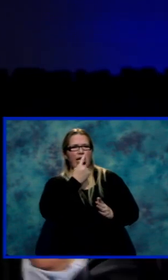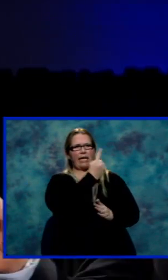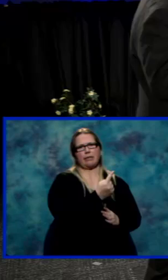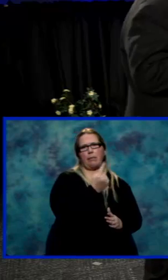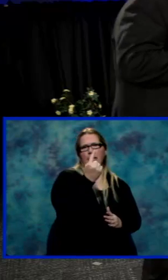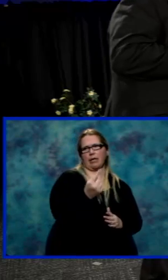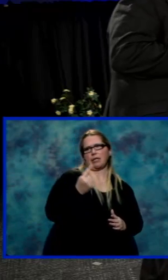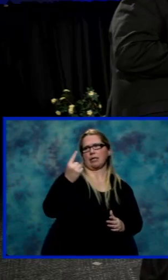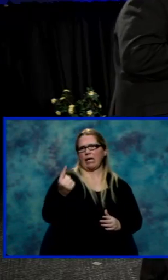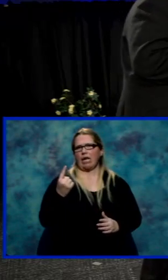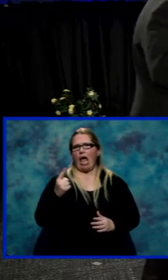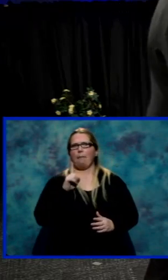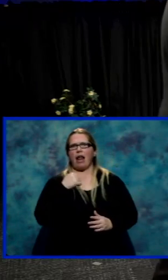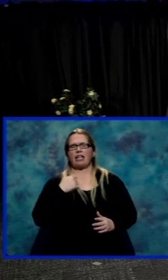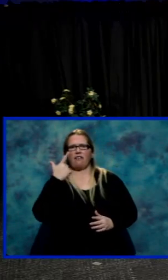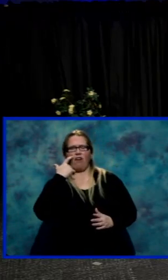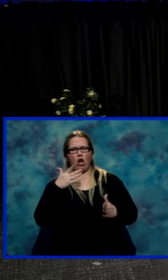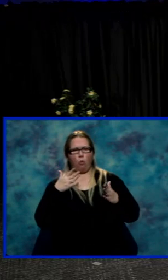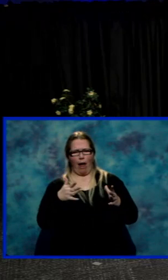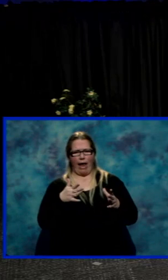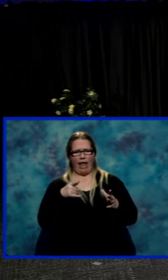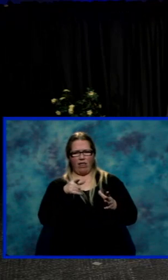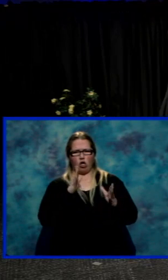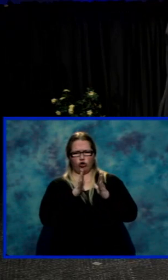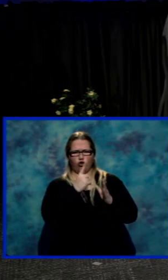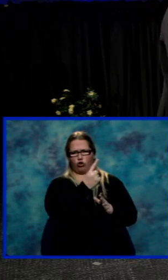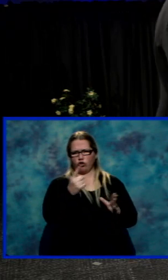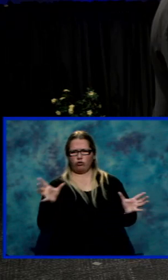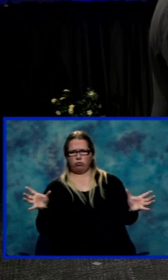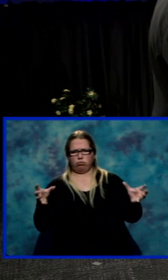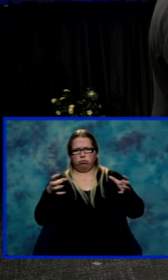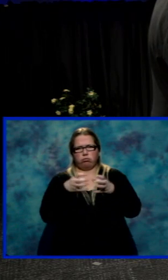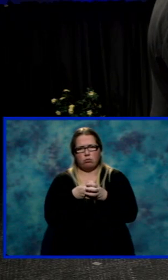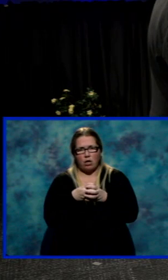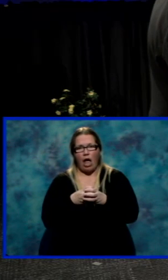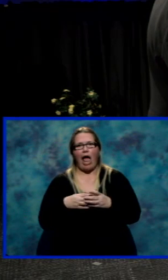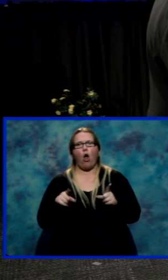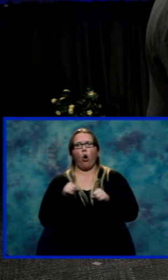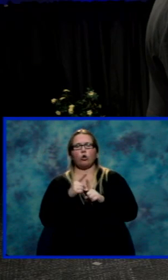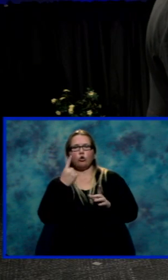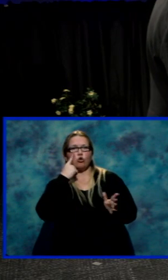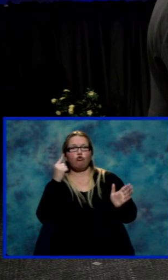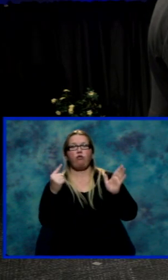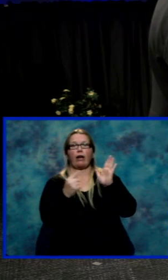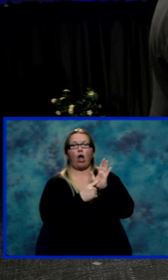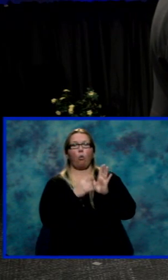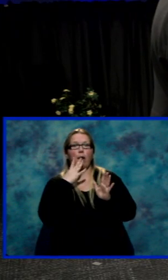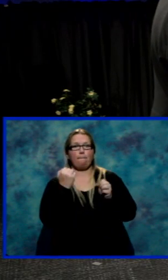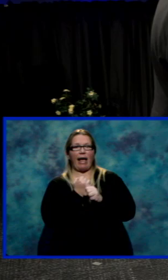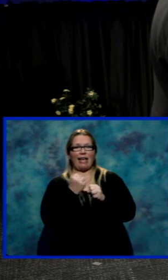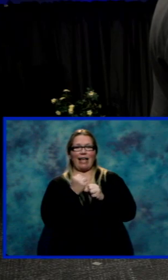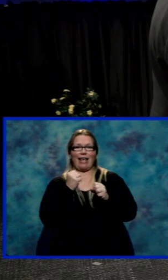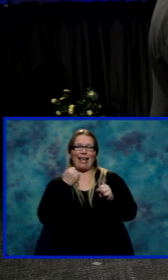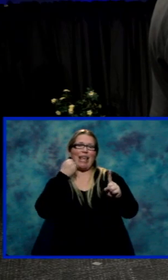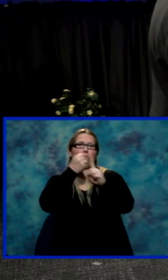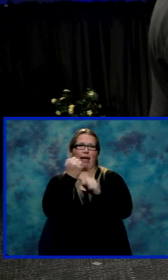And we've got to find a way of getting together the sisterhood of churches, number one. And number two is to recognize that when it comes to making an impact for the kingdom of heaven,